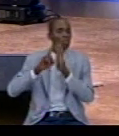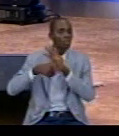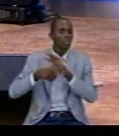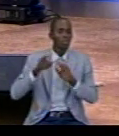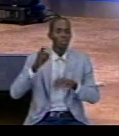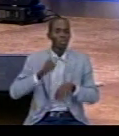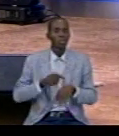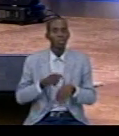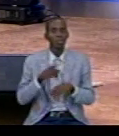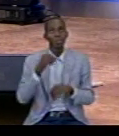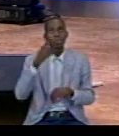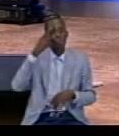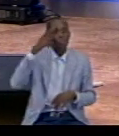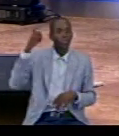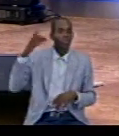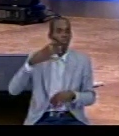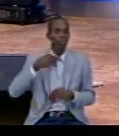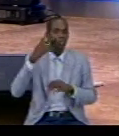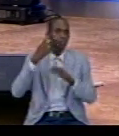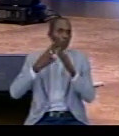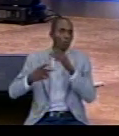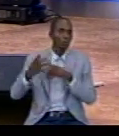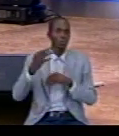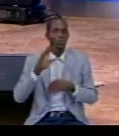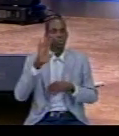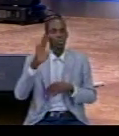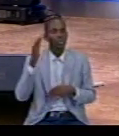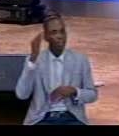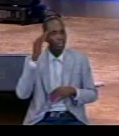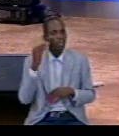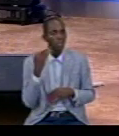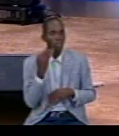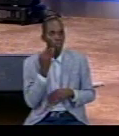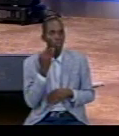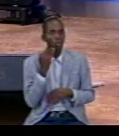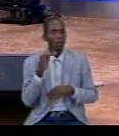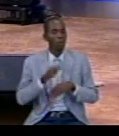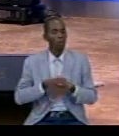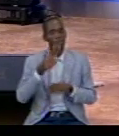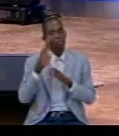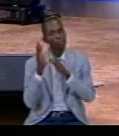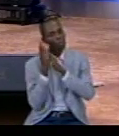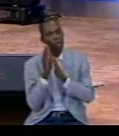dream and the vision of thy head upon thy bed are these.